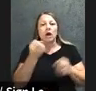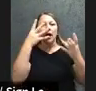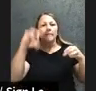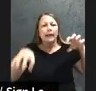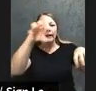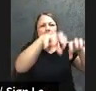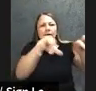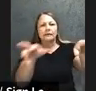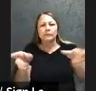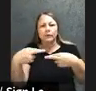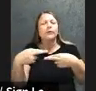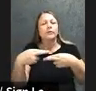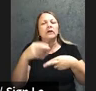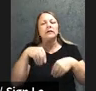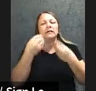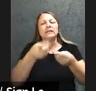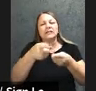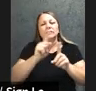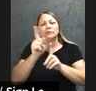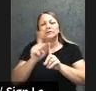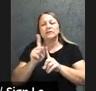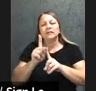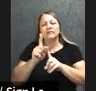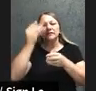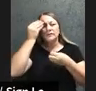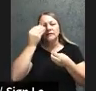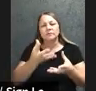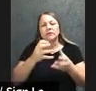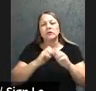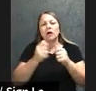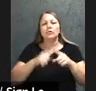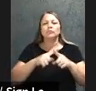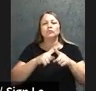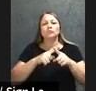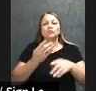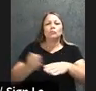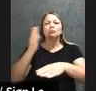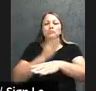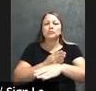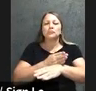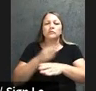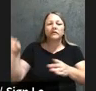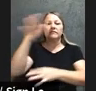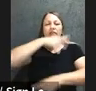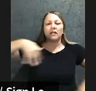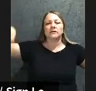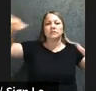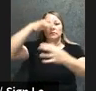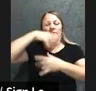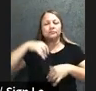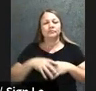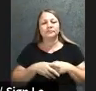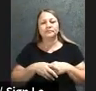and it'll give you some tips on improving your ventilation, and also some basic tips on ventilation in general, which we mentioned